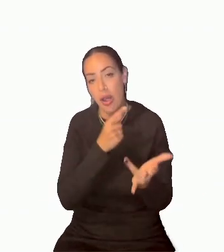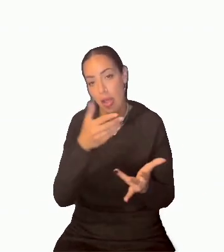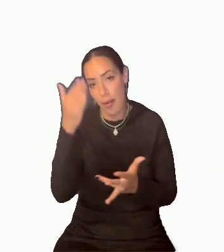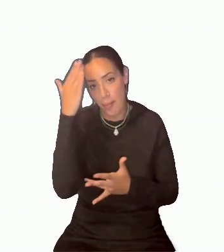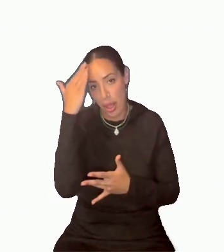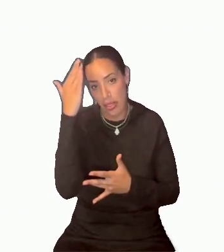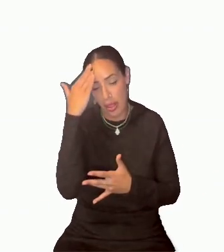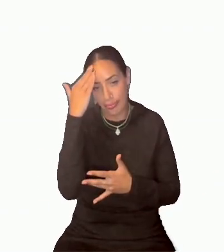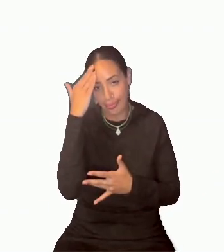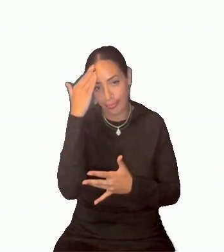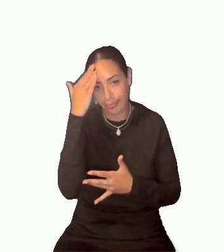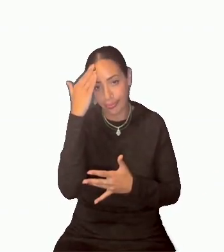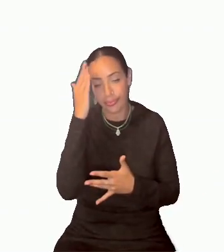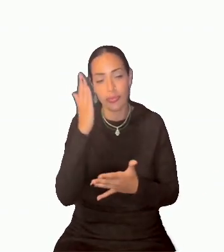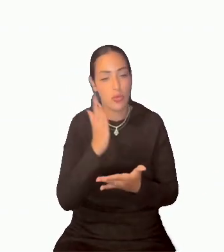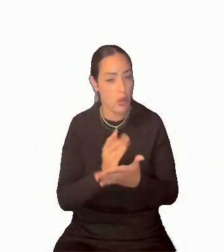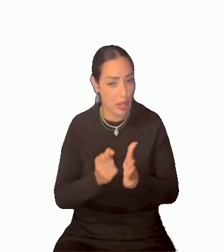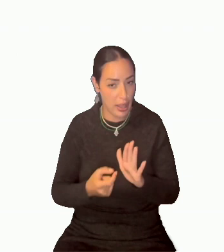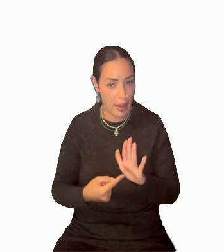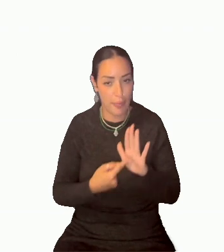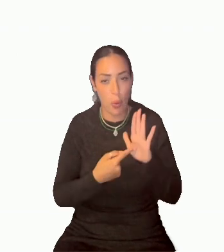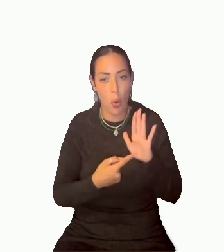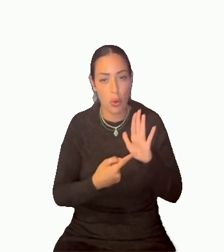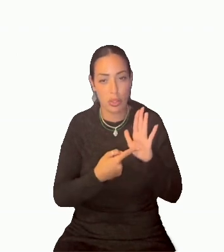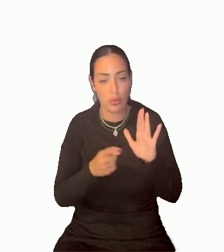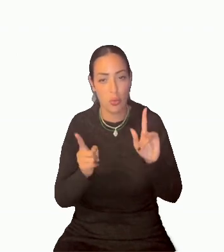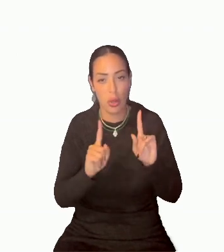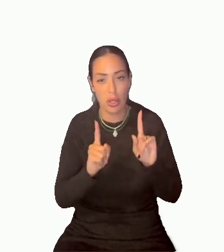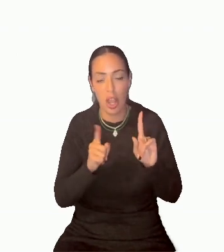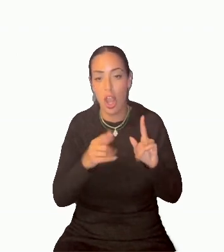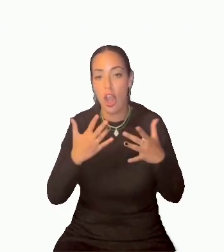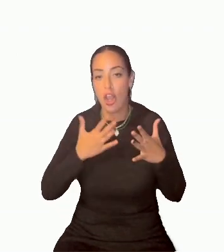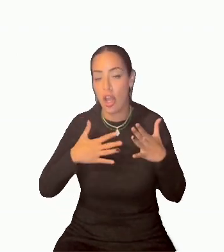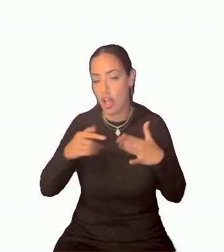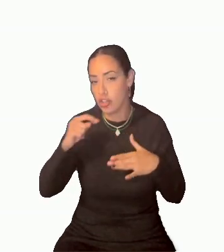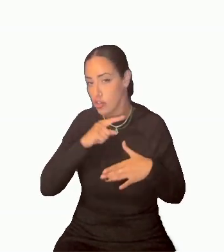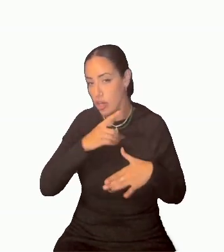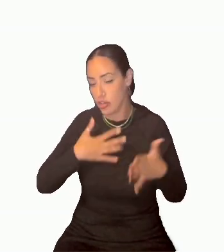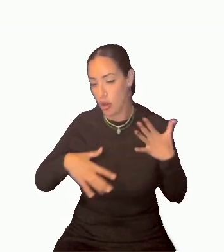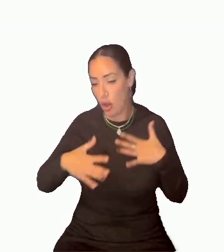which illustrates the significance of receiving her son's clothing unwashed.